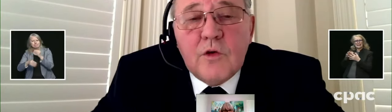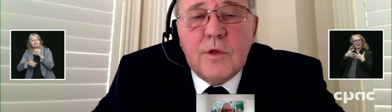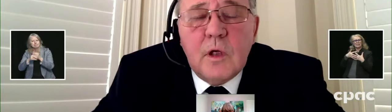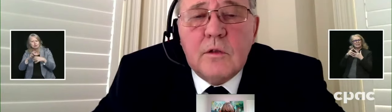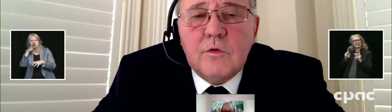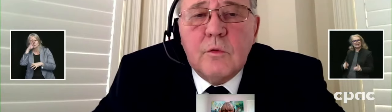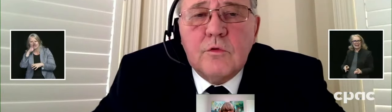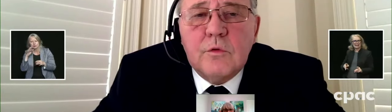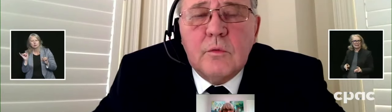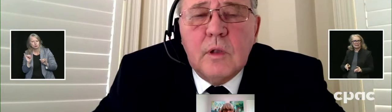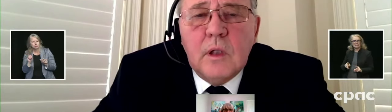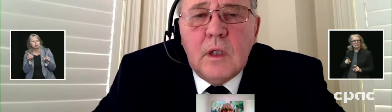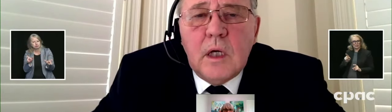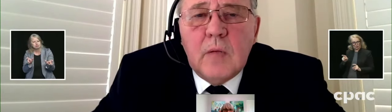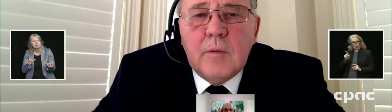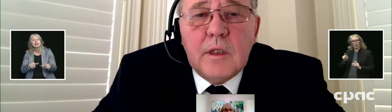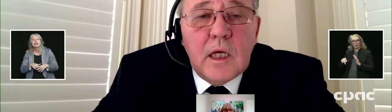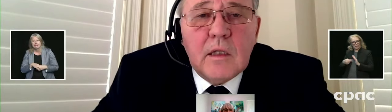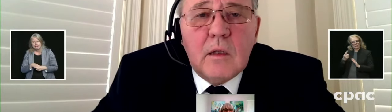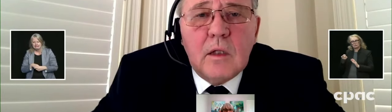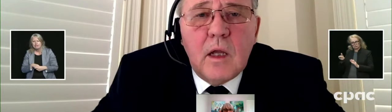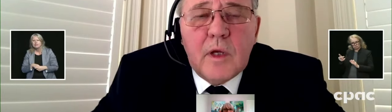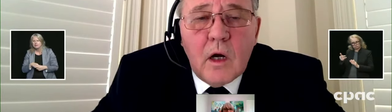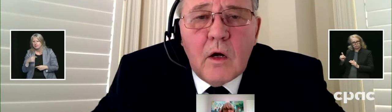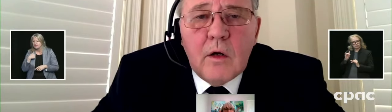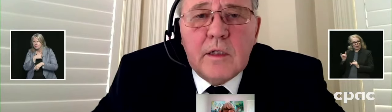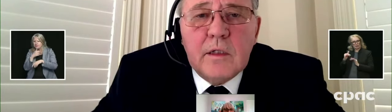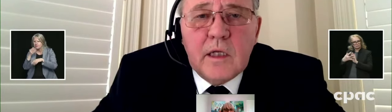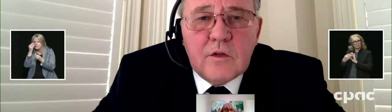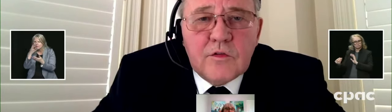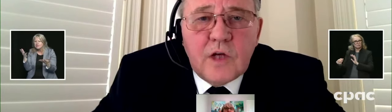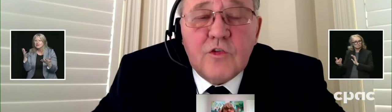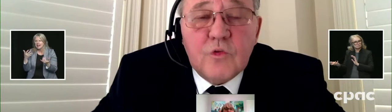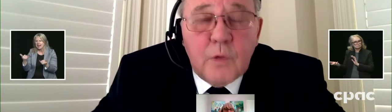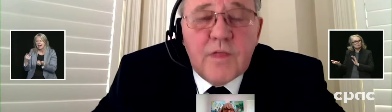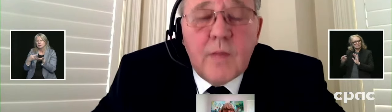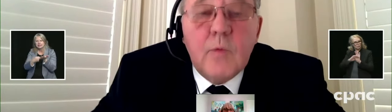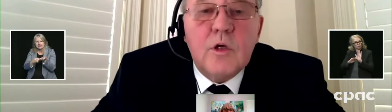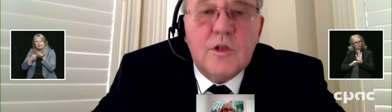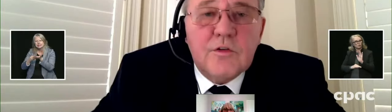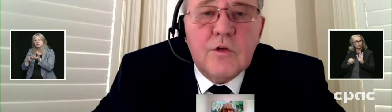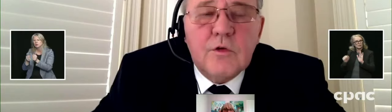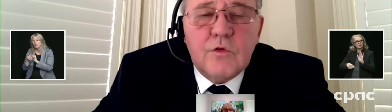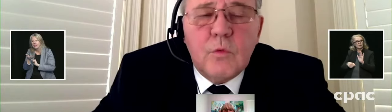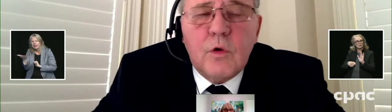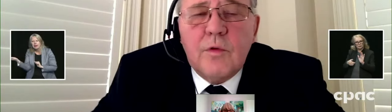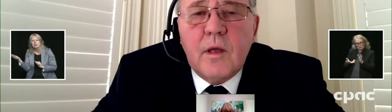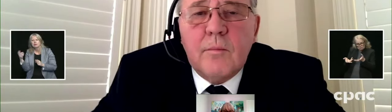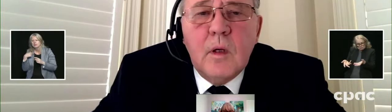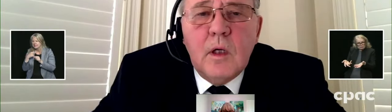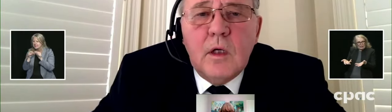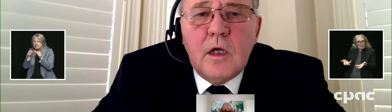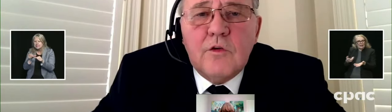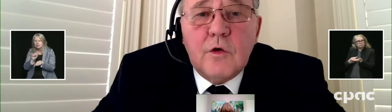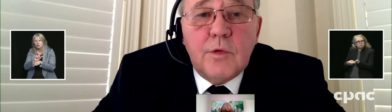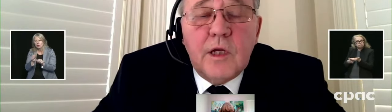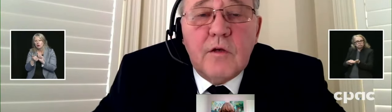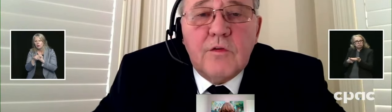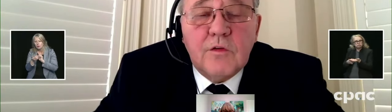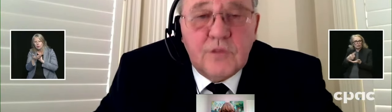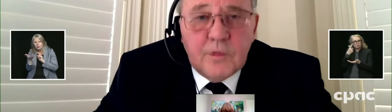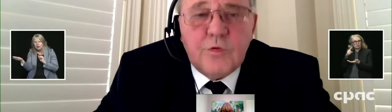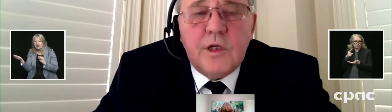want to indicate that we are in discussions with them and will continue to work with them to